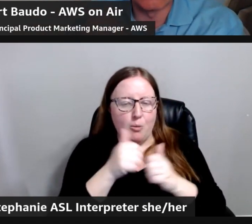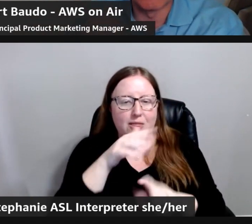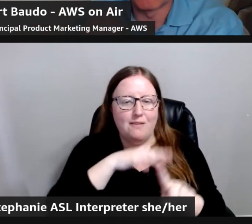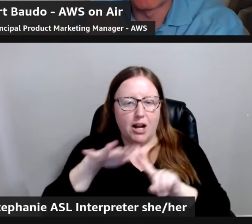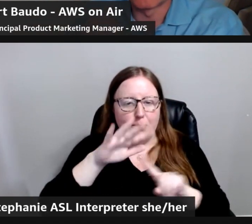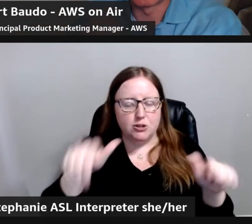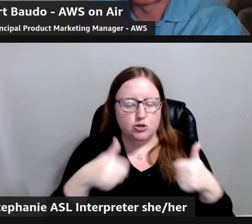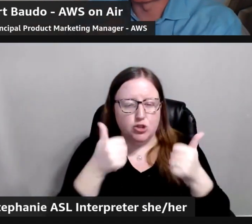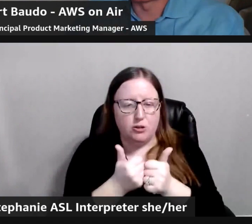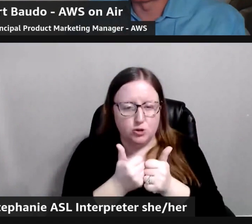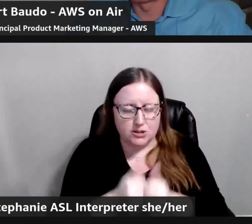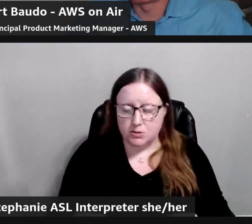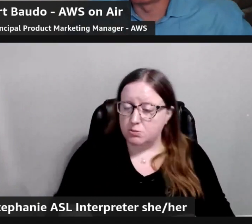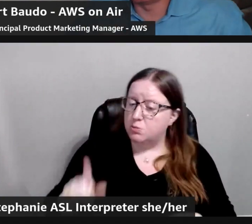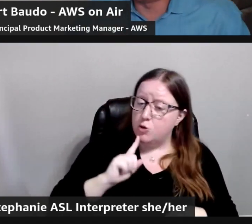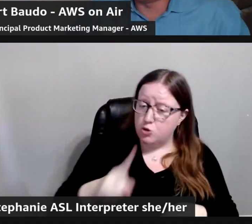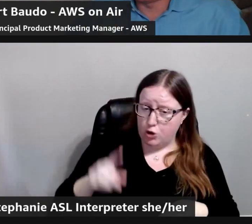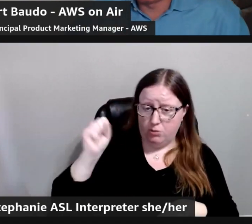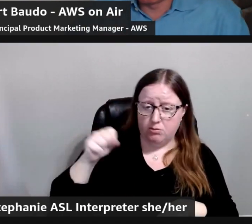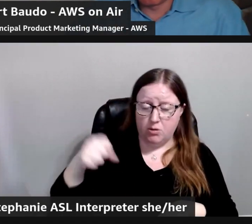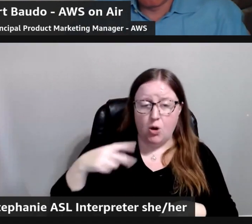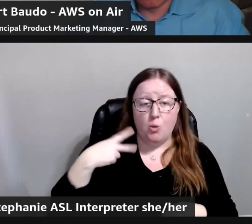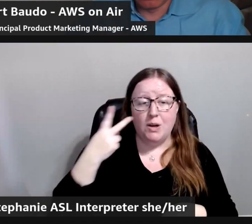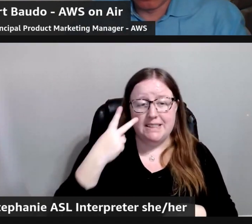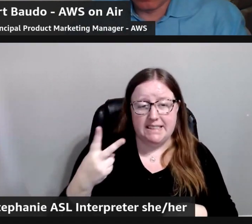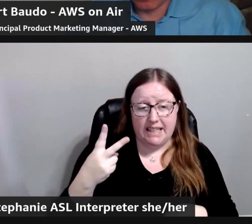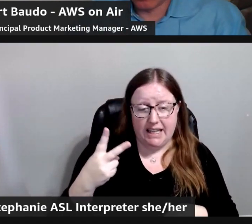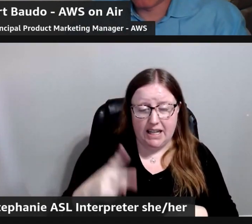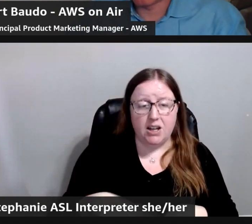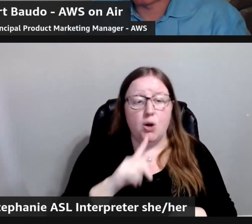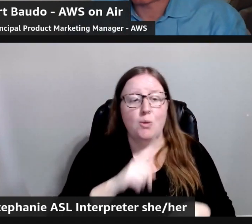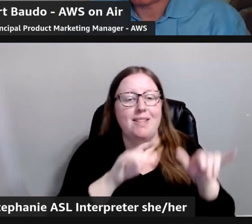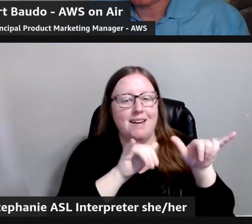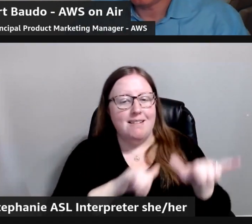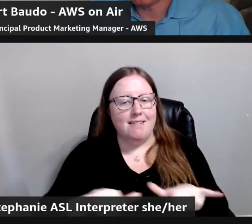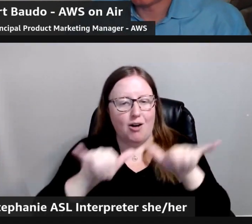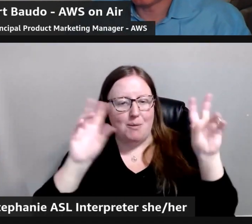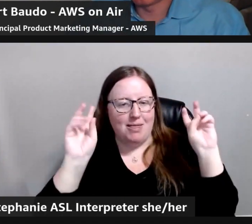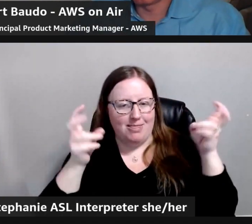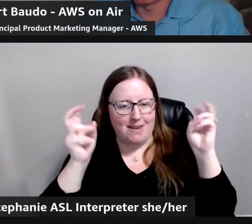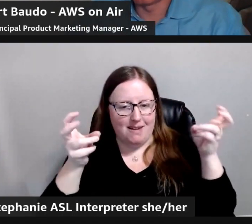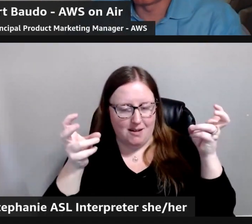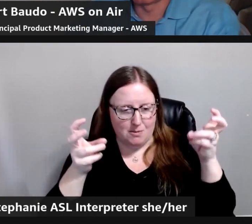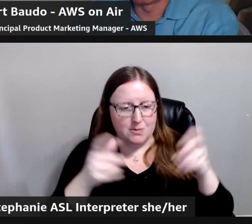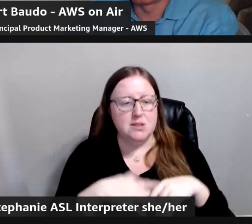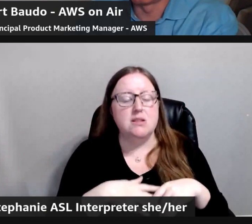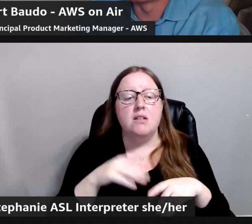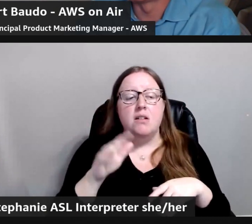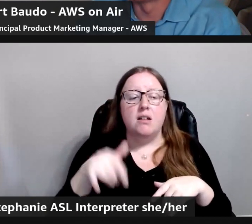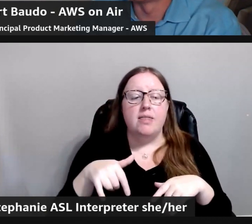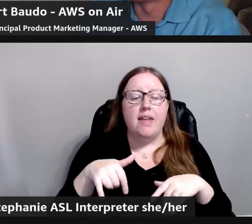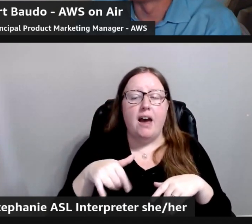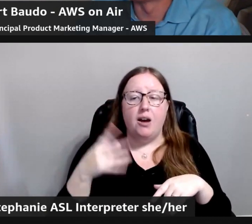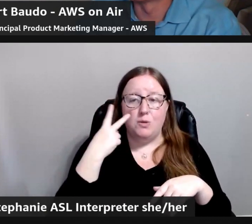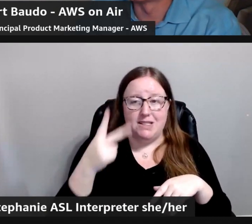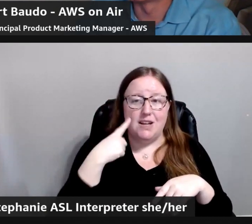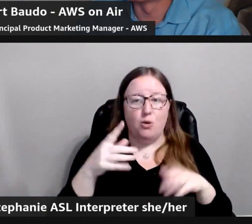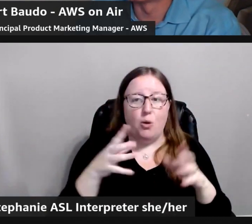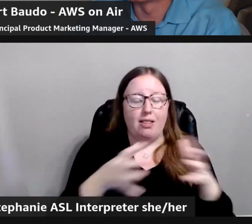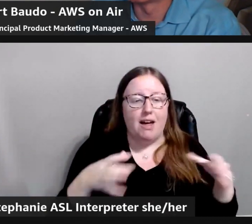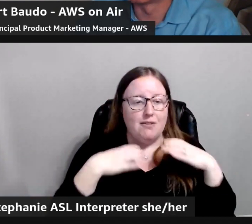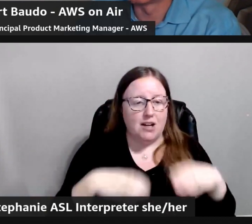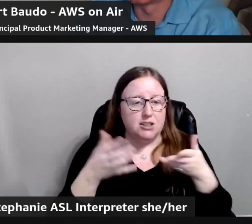challenges. Sure, absolutely. What we're seeing is that there are some really common themes, common workloads that cut across a lot of our customer and partner